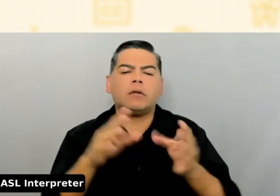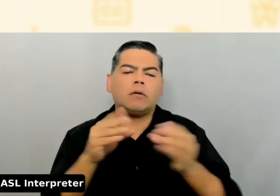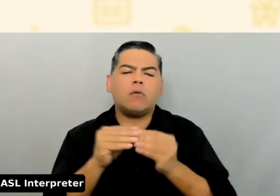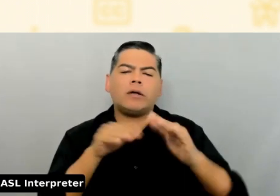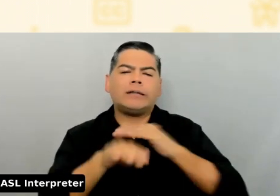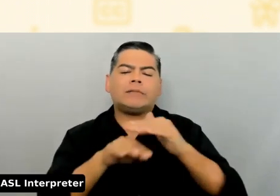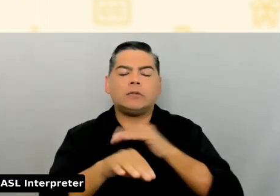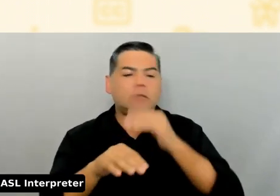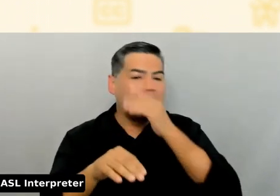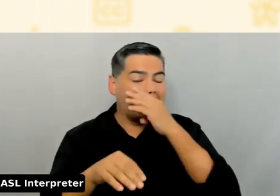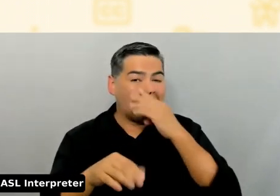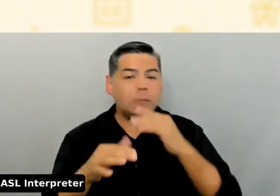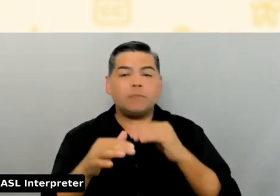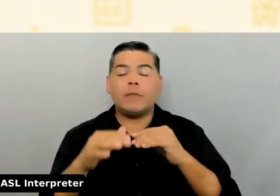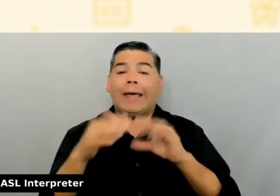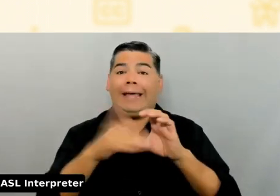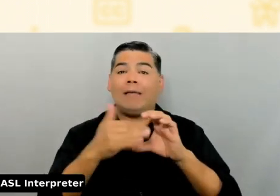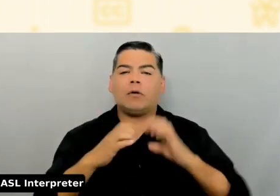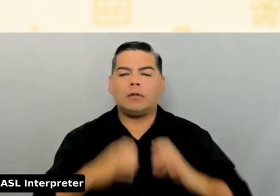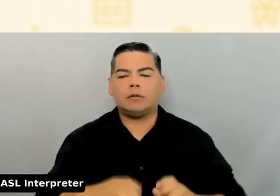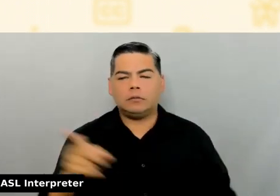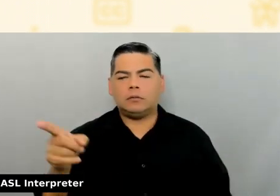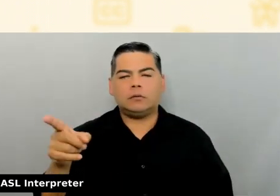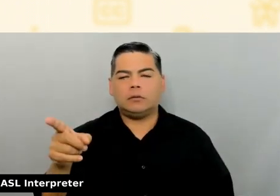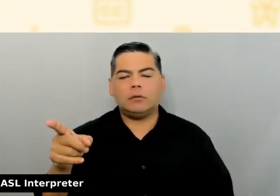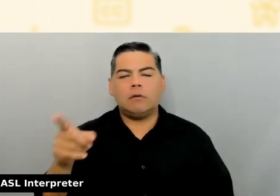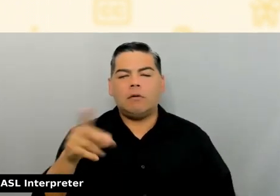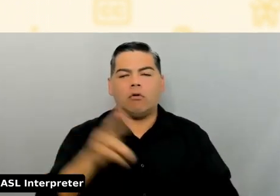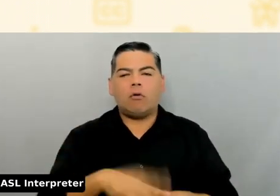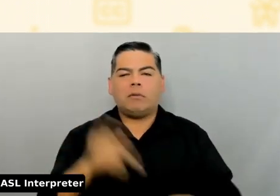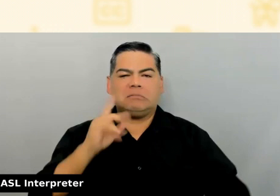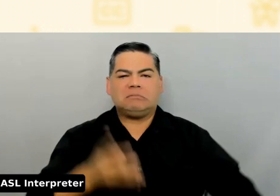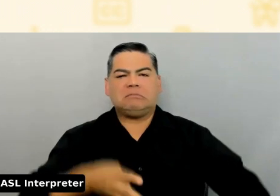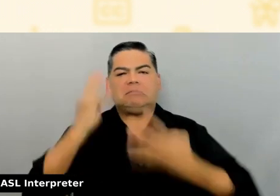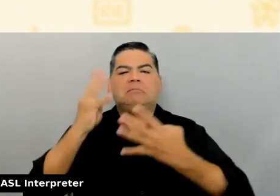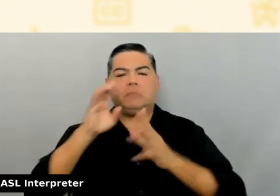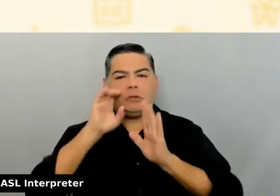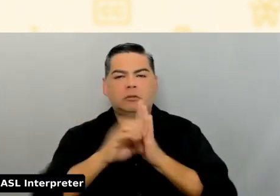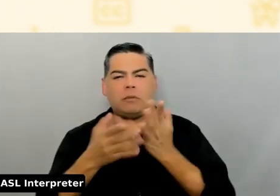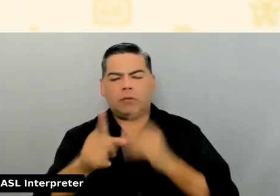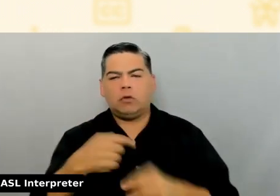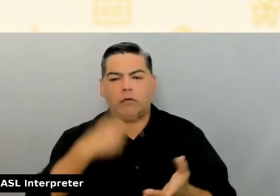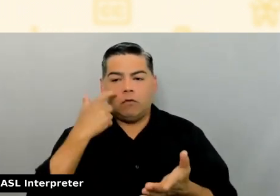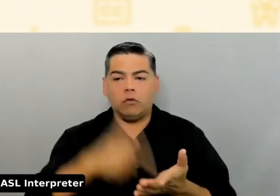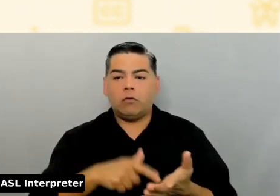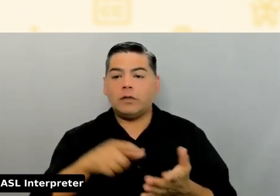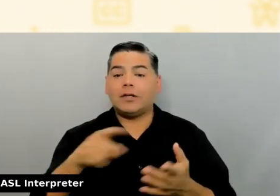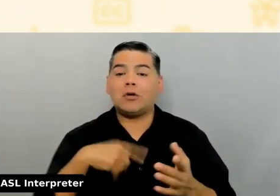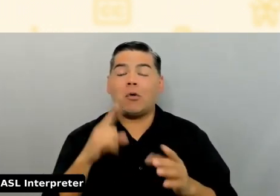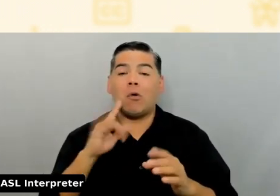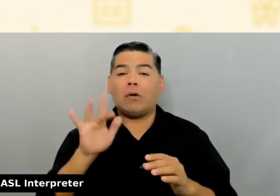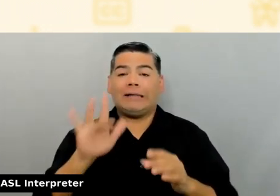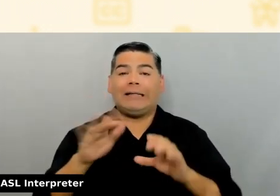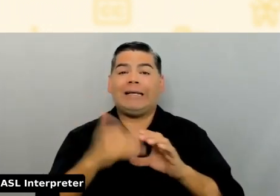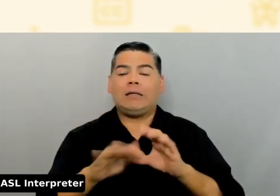email clients don't normally load images by default. You might have observed this when you open an email and